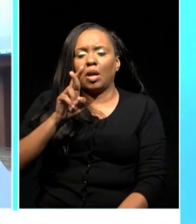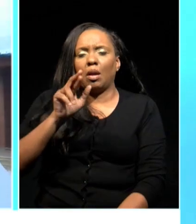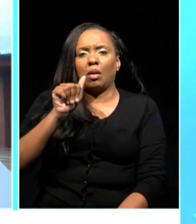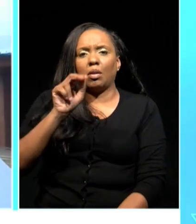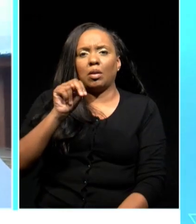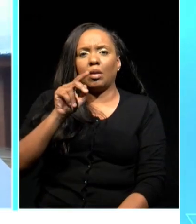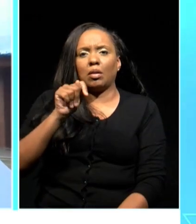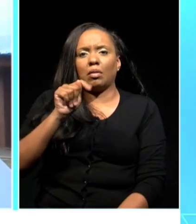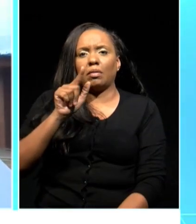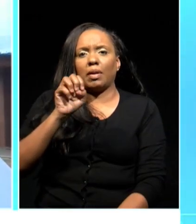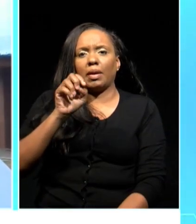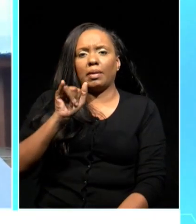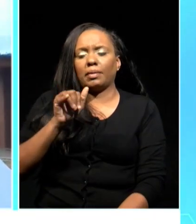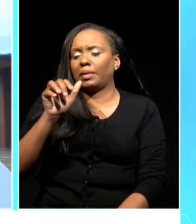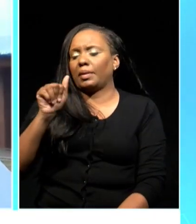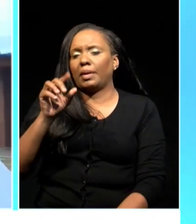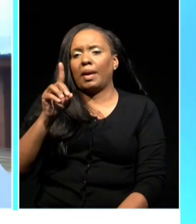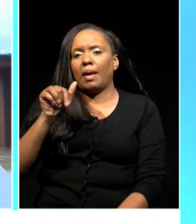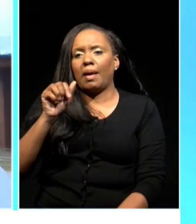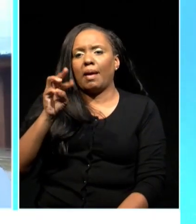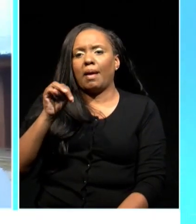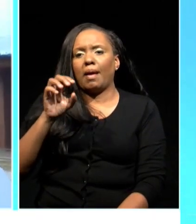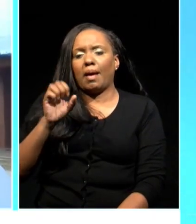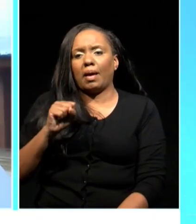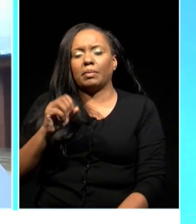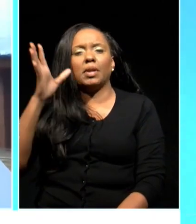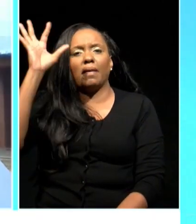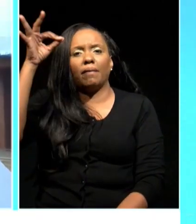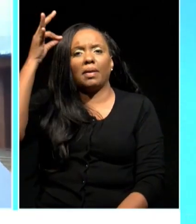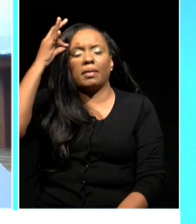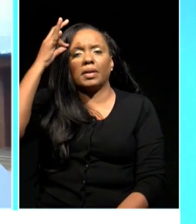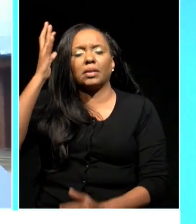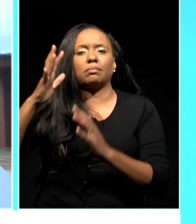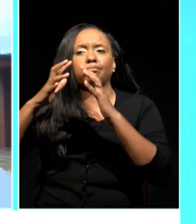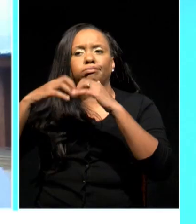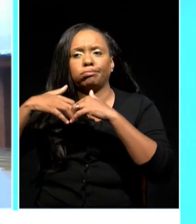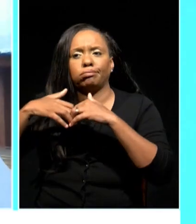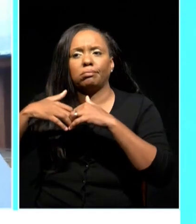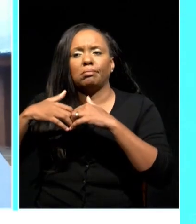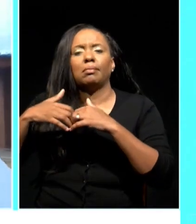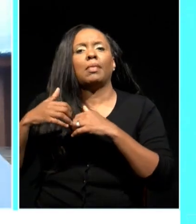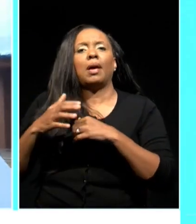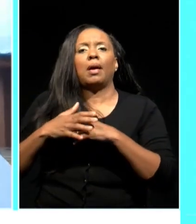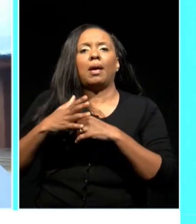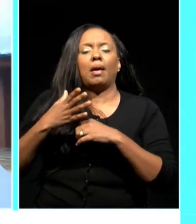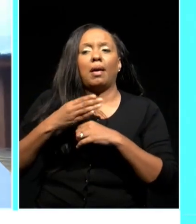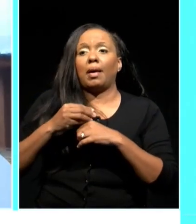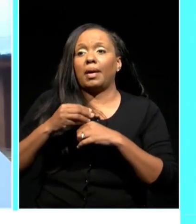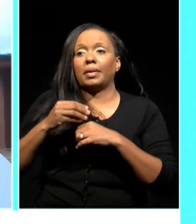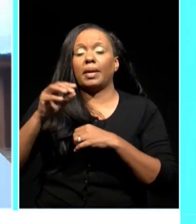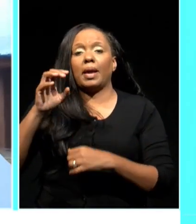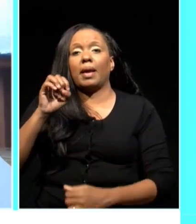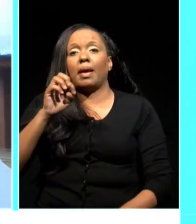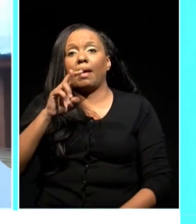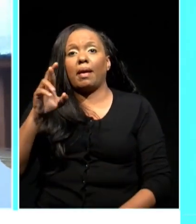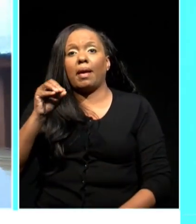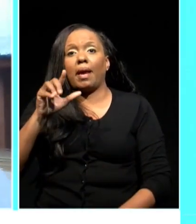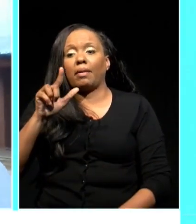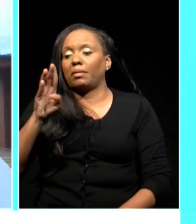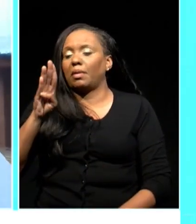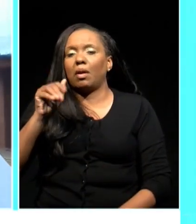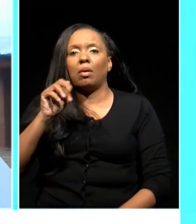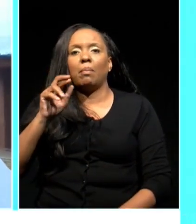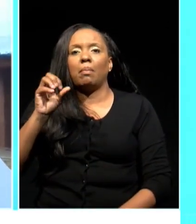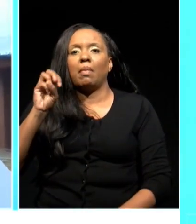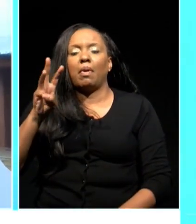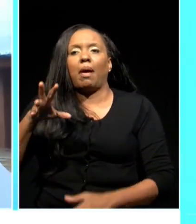Barbados by going to the Federation as Prime Minister. And when he had returned, Mr. Barr had taken over. And Mr. Barr was then able to project to national